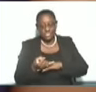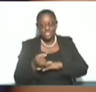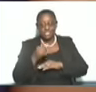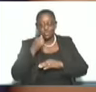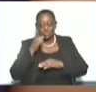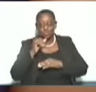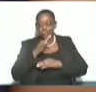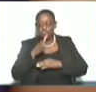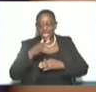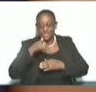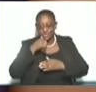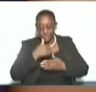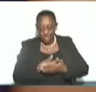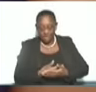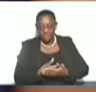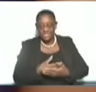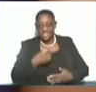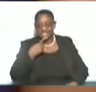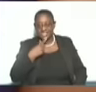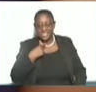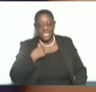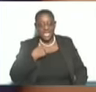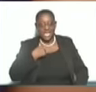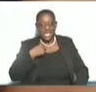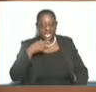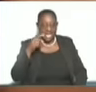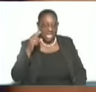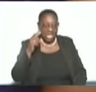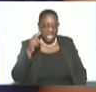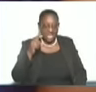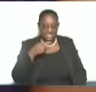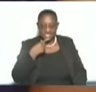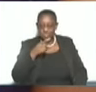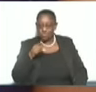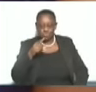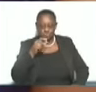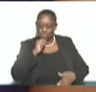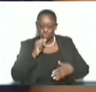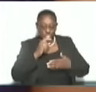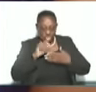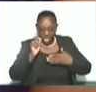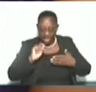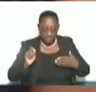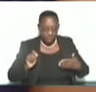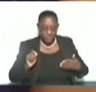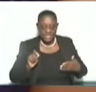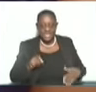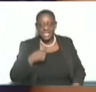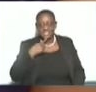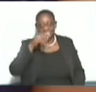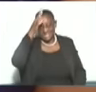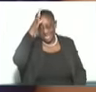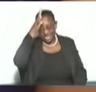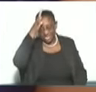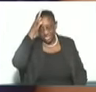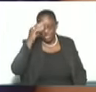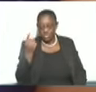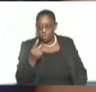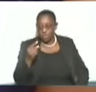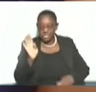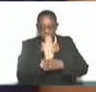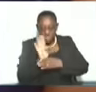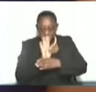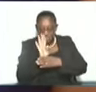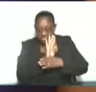He said, hey. He said, man, I got to get a new daughter because you don't chat. I said, Daddy. I said, you always busy.